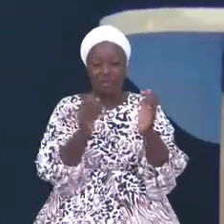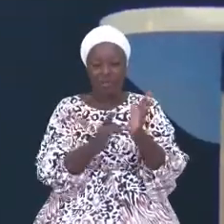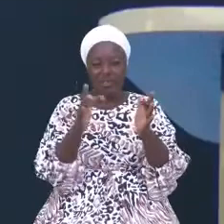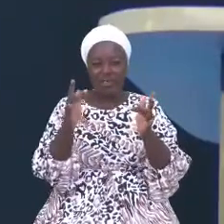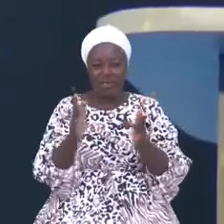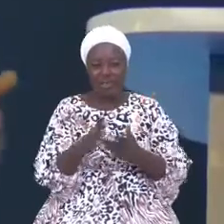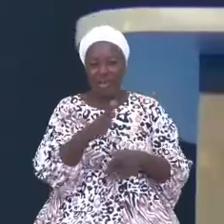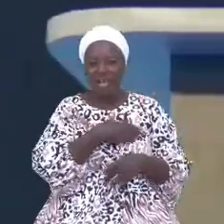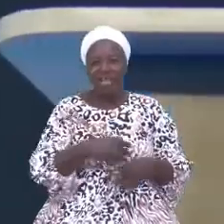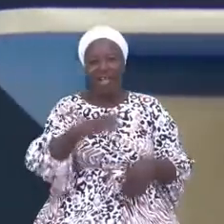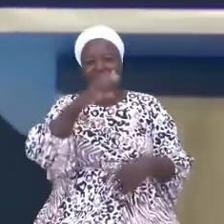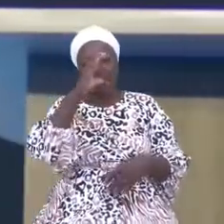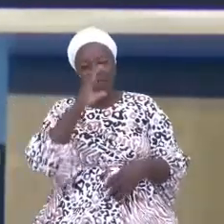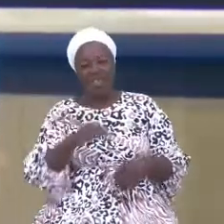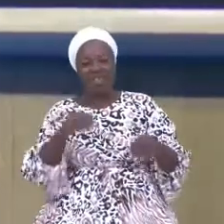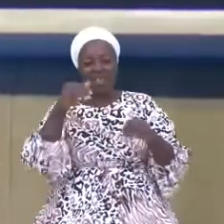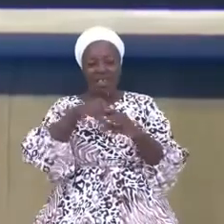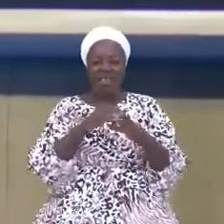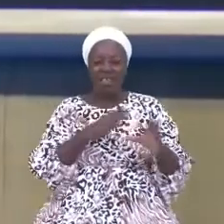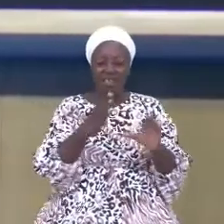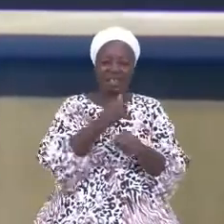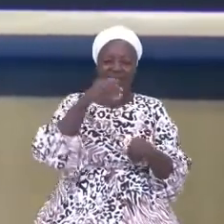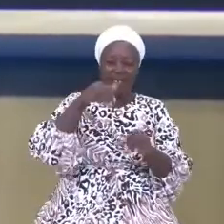you are drinking in and taking it.